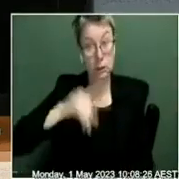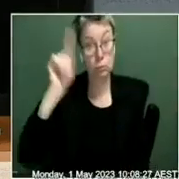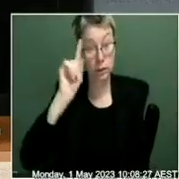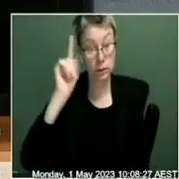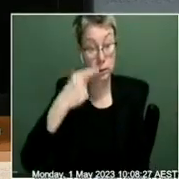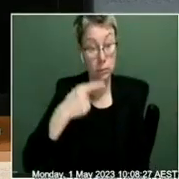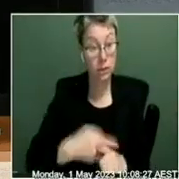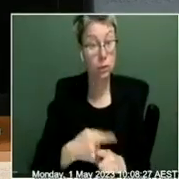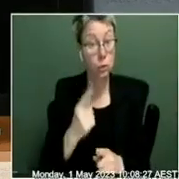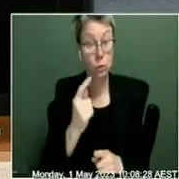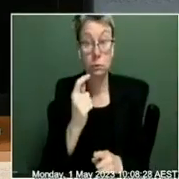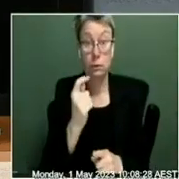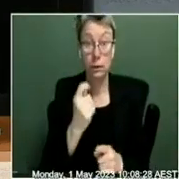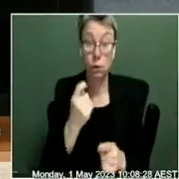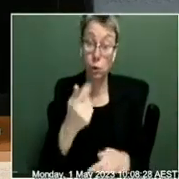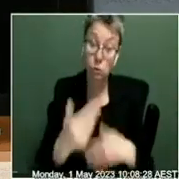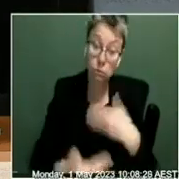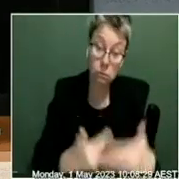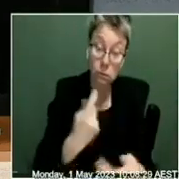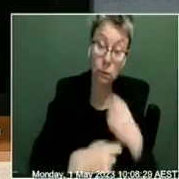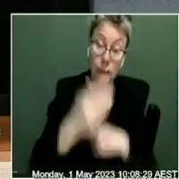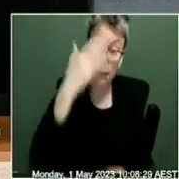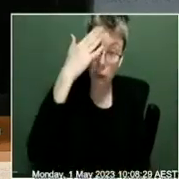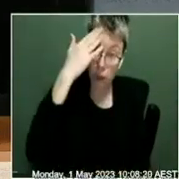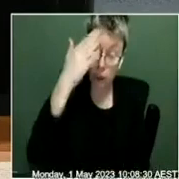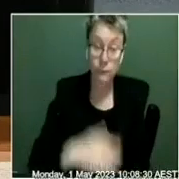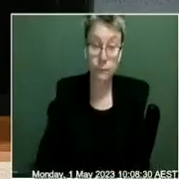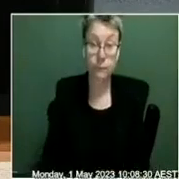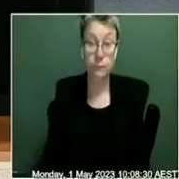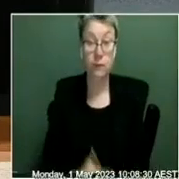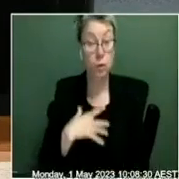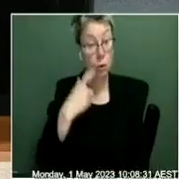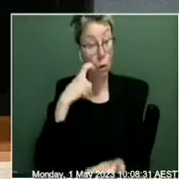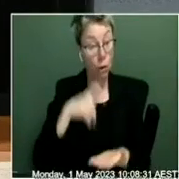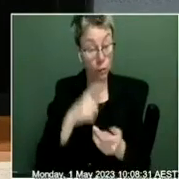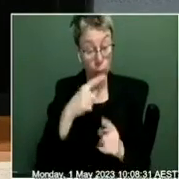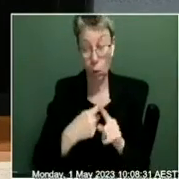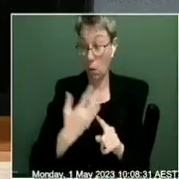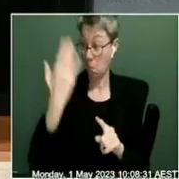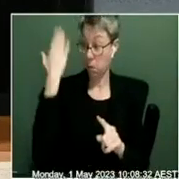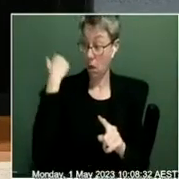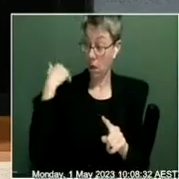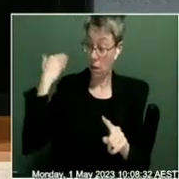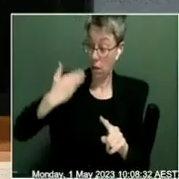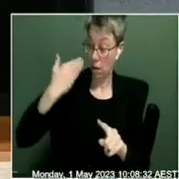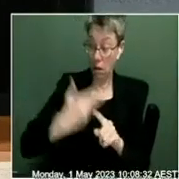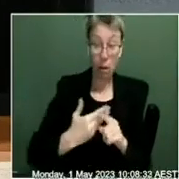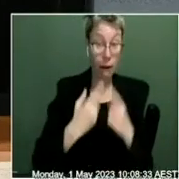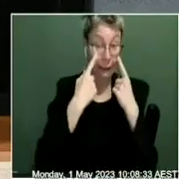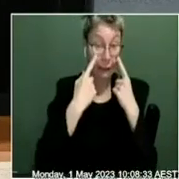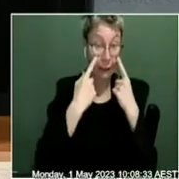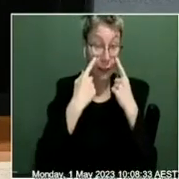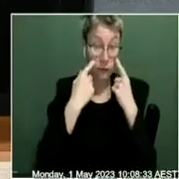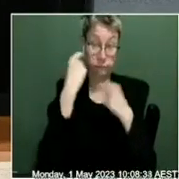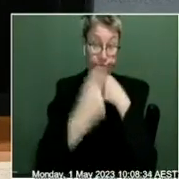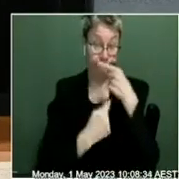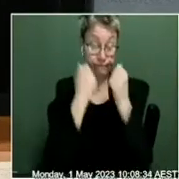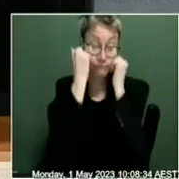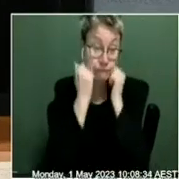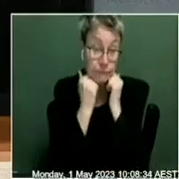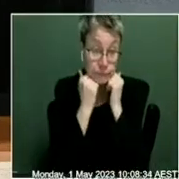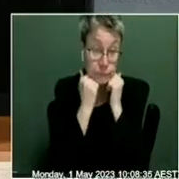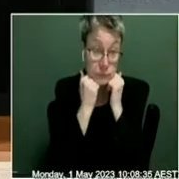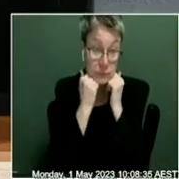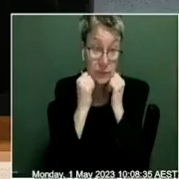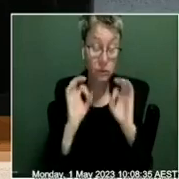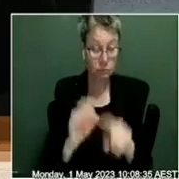particularly elders, and acknowledge their extraordinary strength and courage in sharing their testimonies. I'd also like to acknowledge and thank each of the commissioners